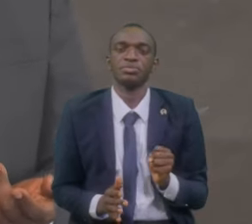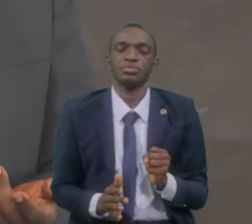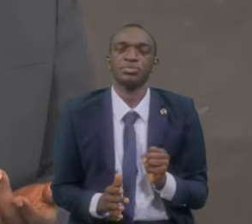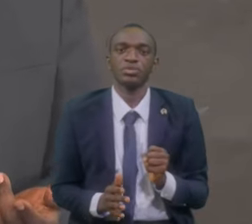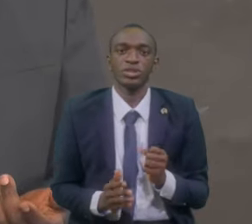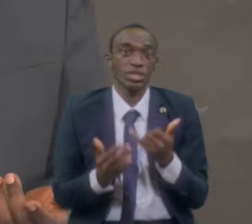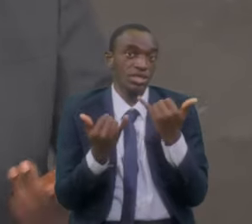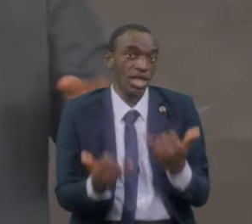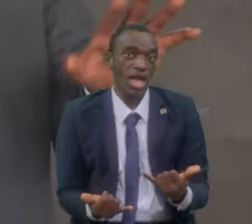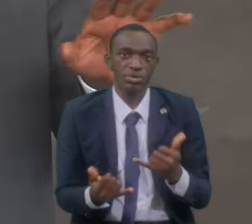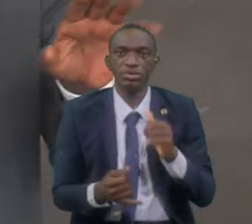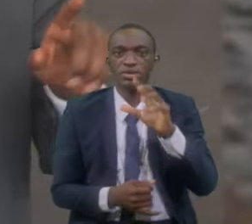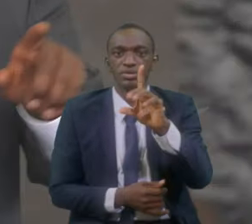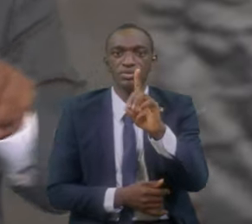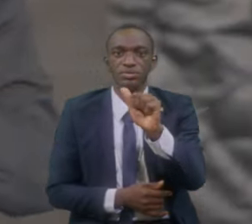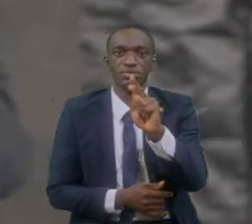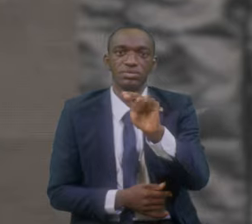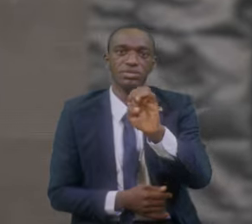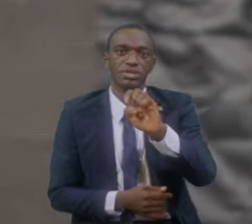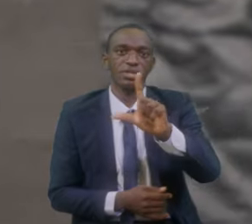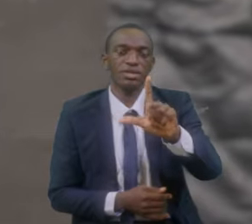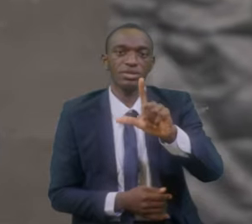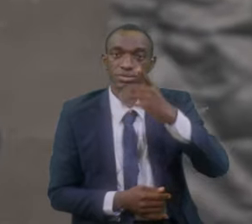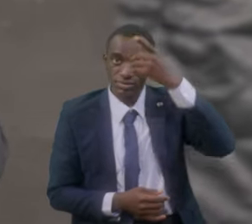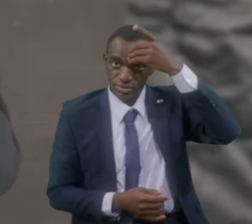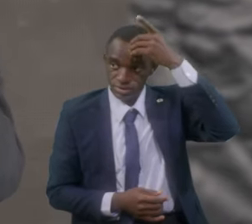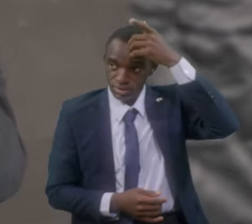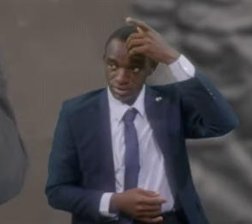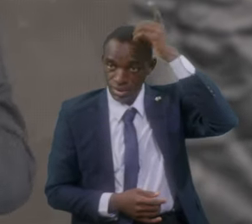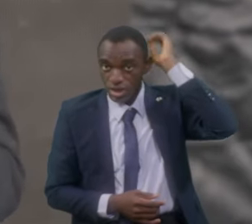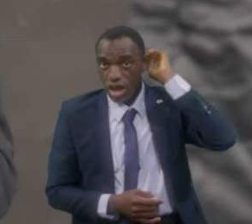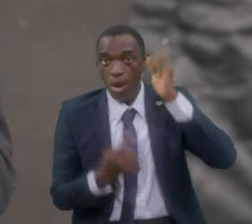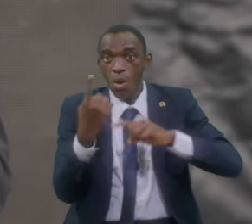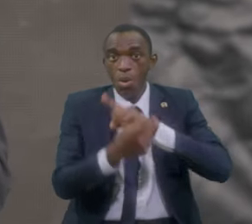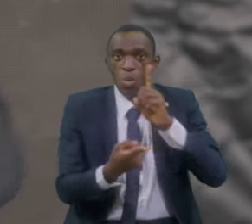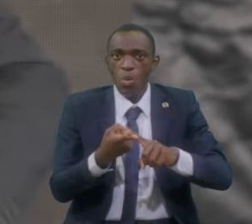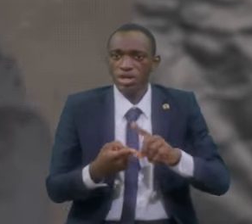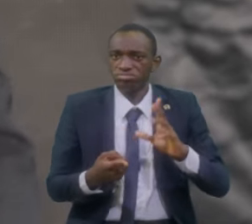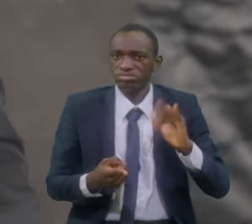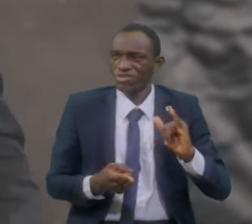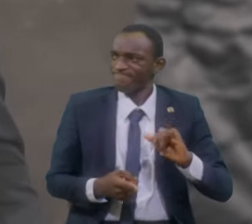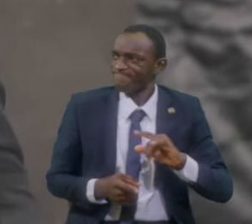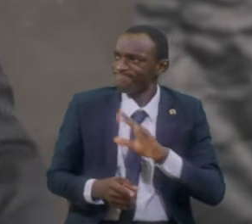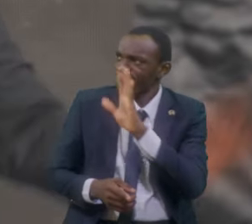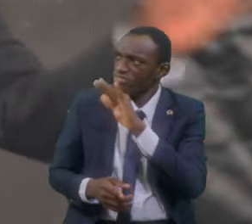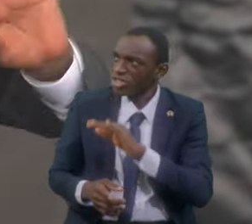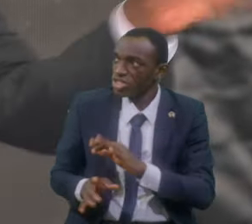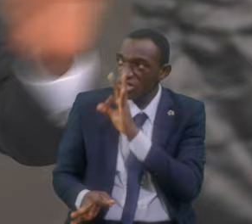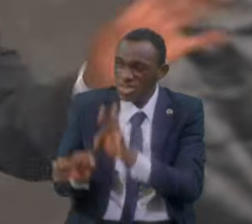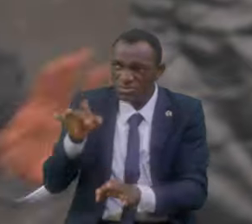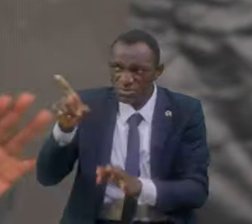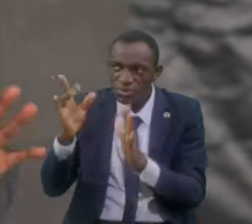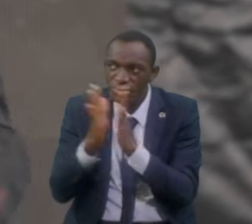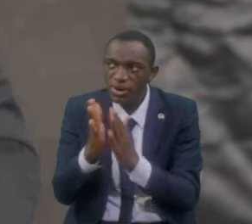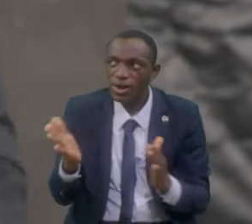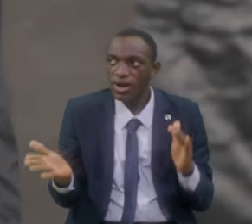Daniel, when he was threatened, if you pray again, when we say